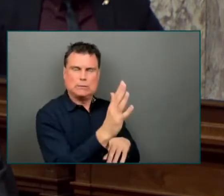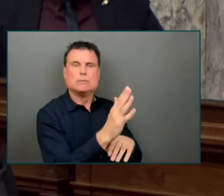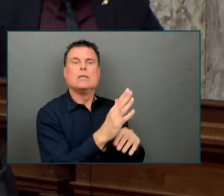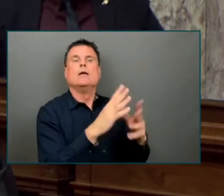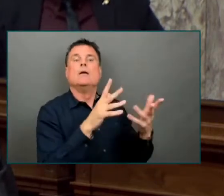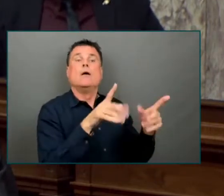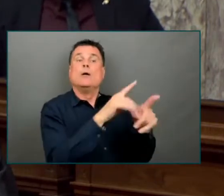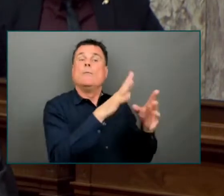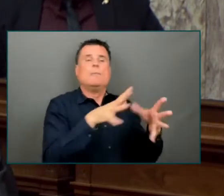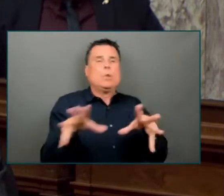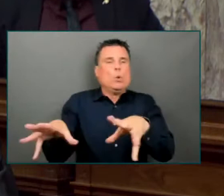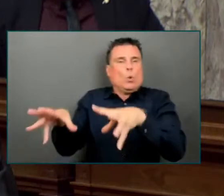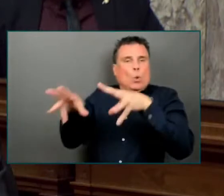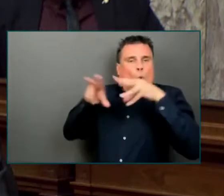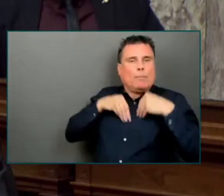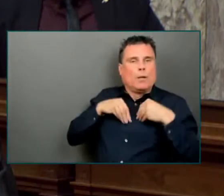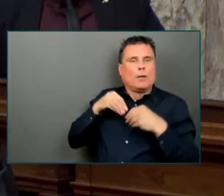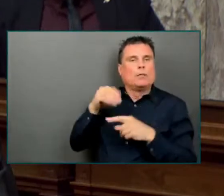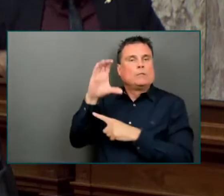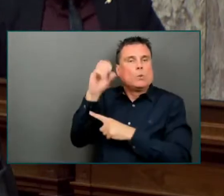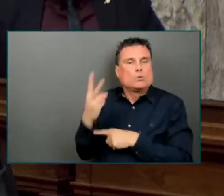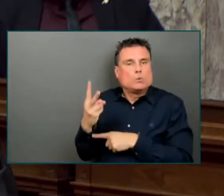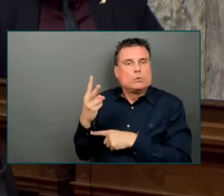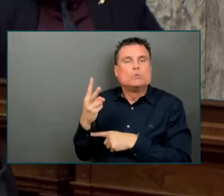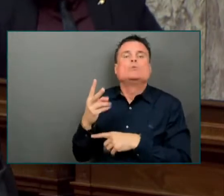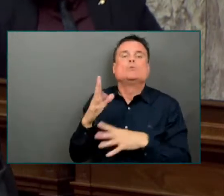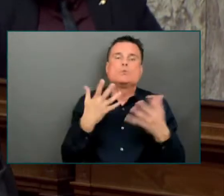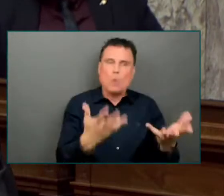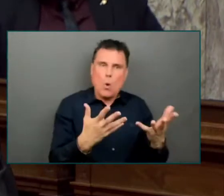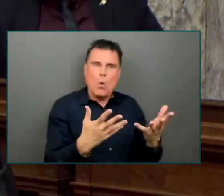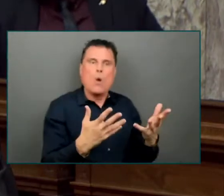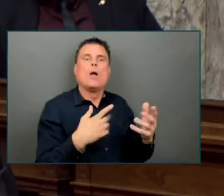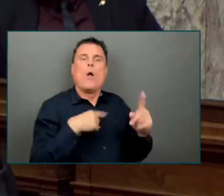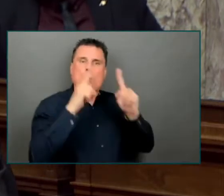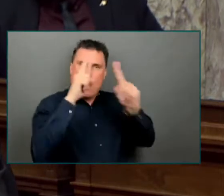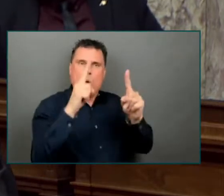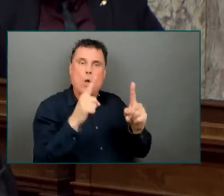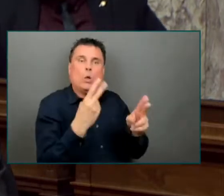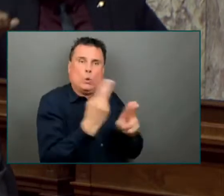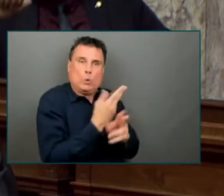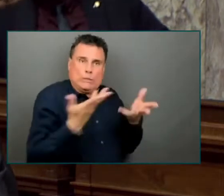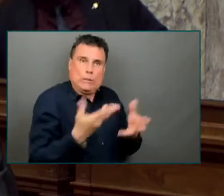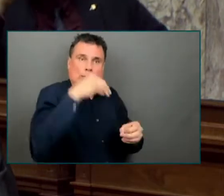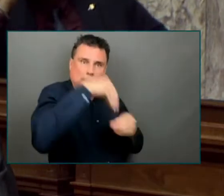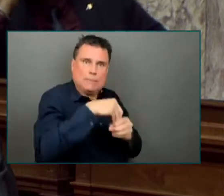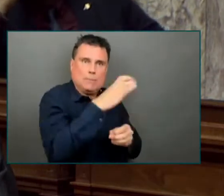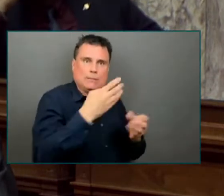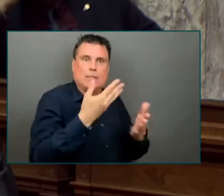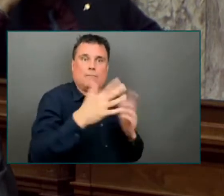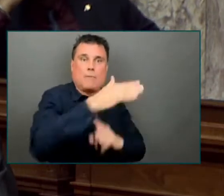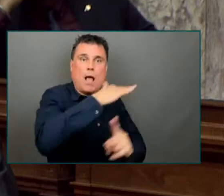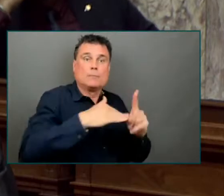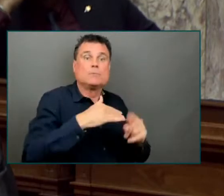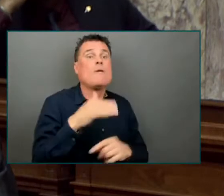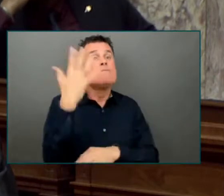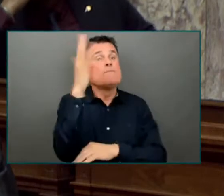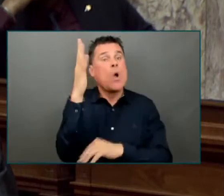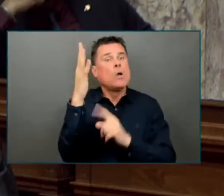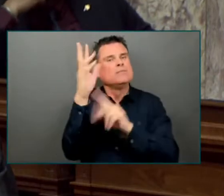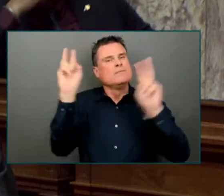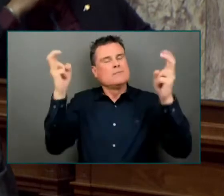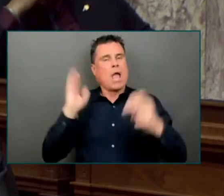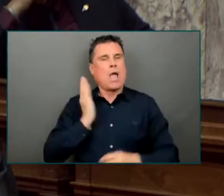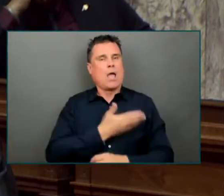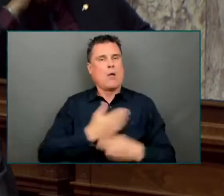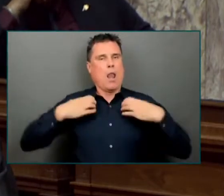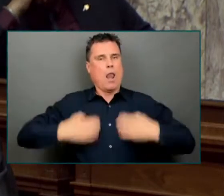British Columbia. Forests are the lungs of our province, capturing and storing carbon. We can't take them for granted. Thousands